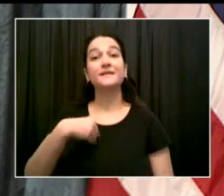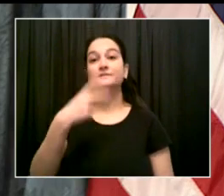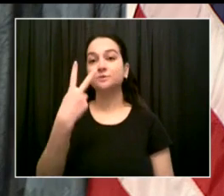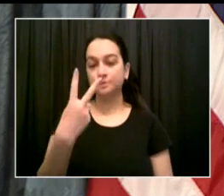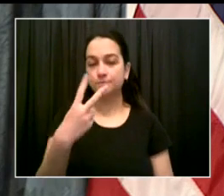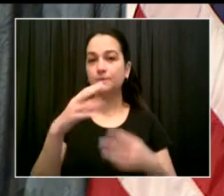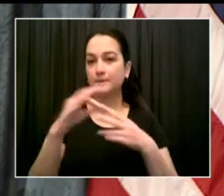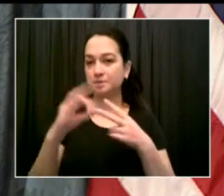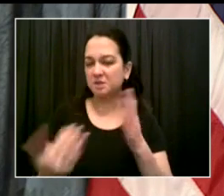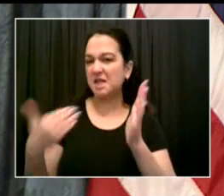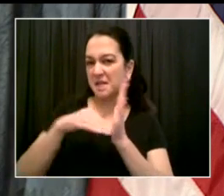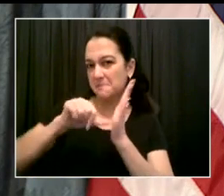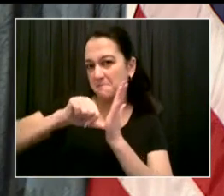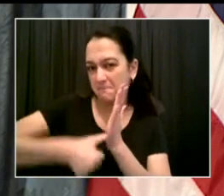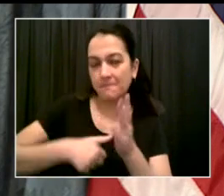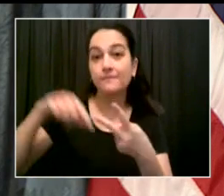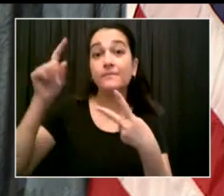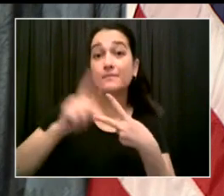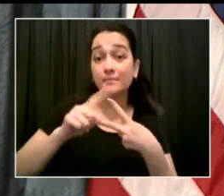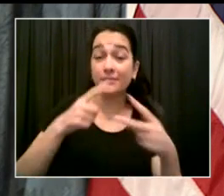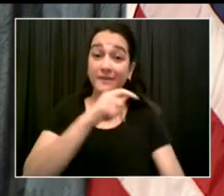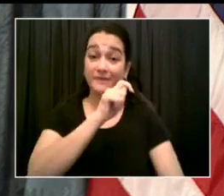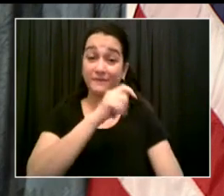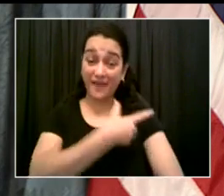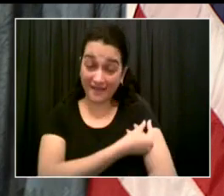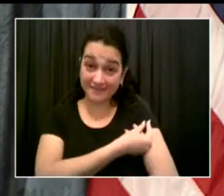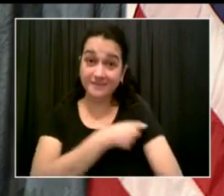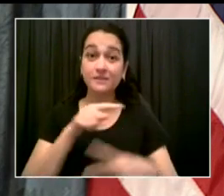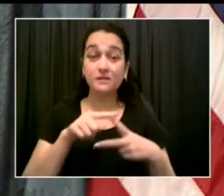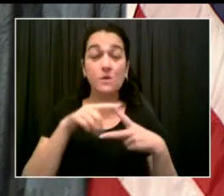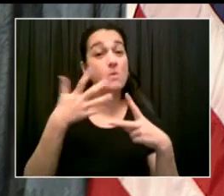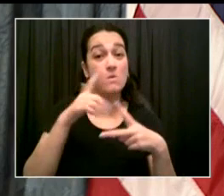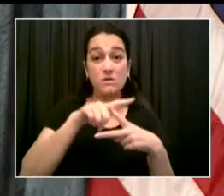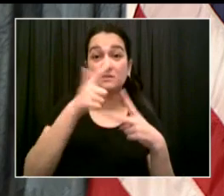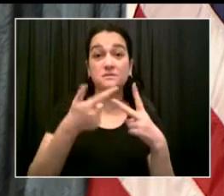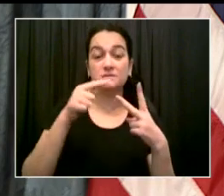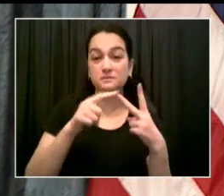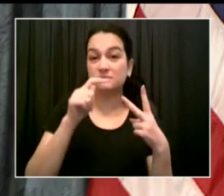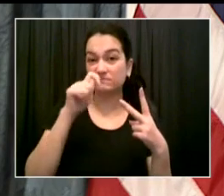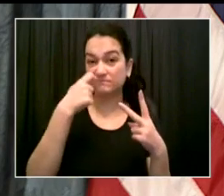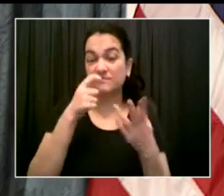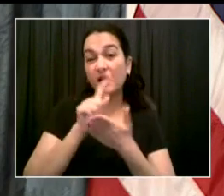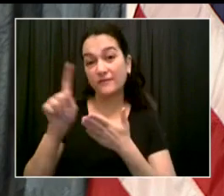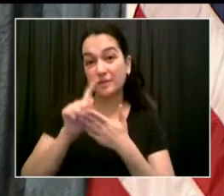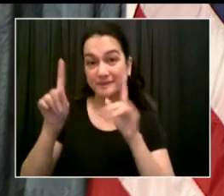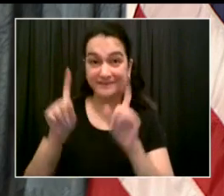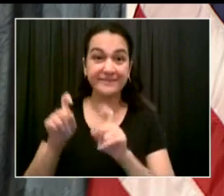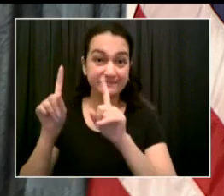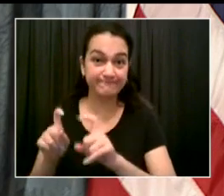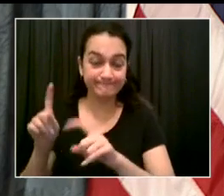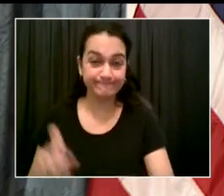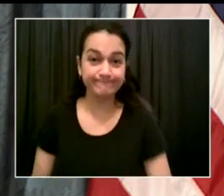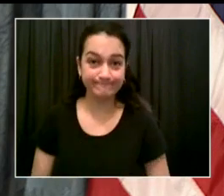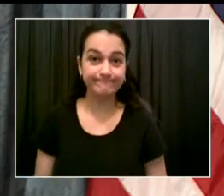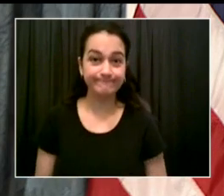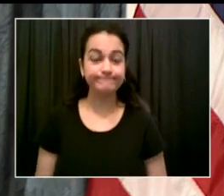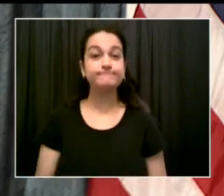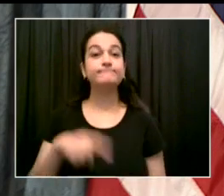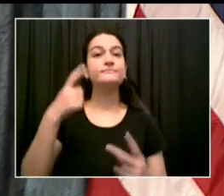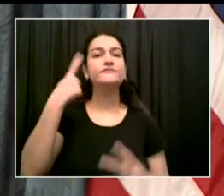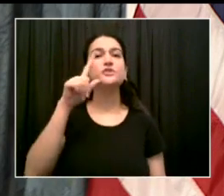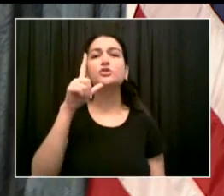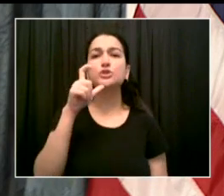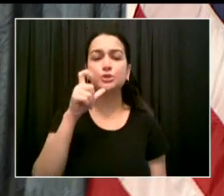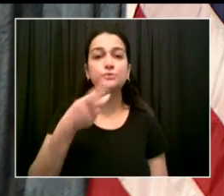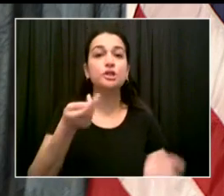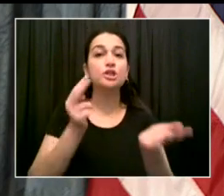will be requested from all of our clinic-based staff. That means nurses, doctors, social workers, custodians,